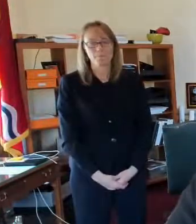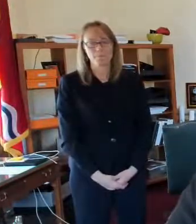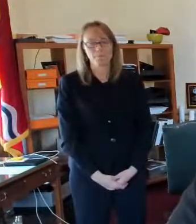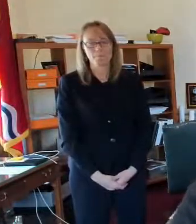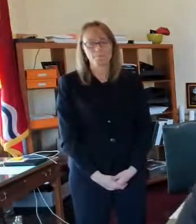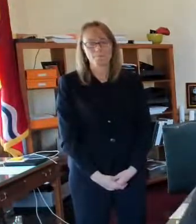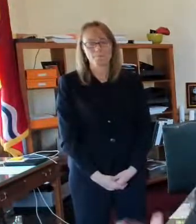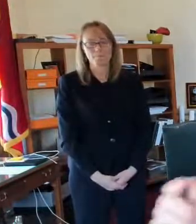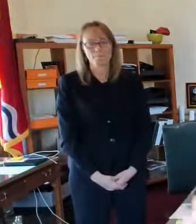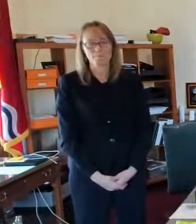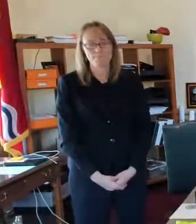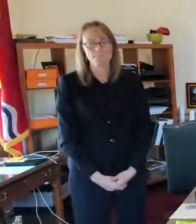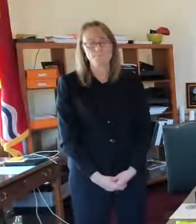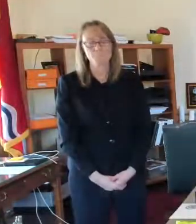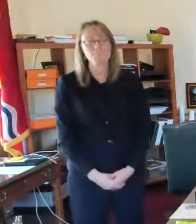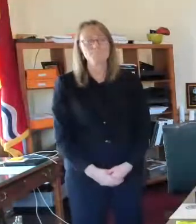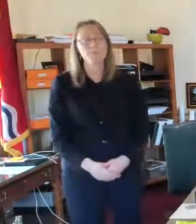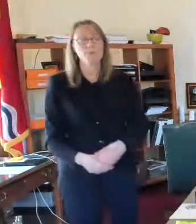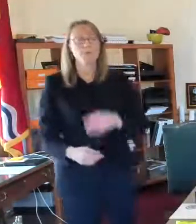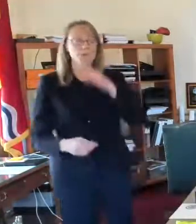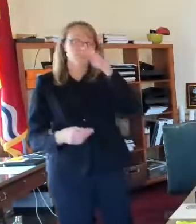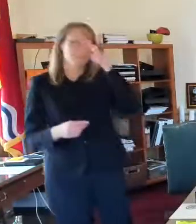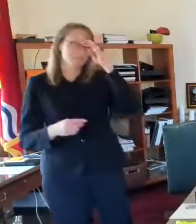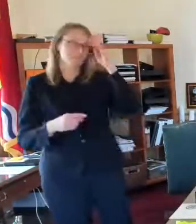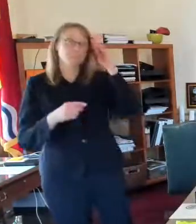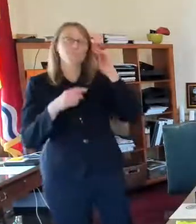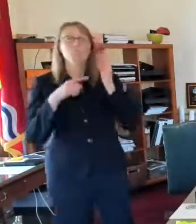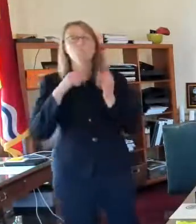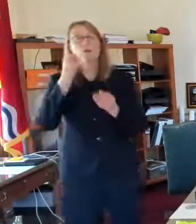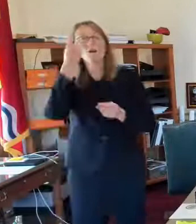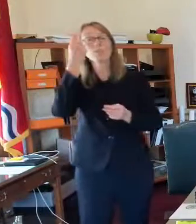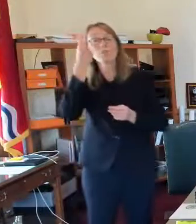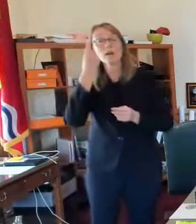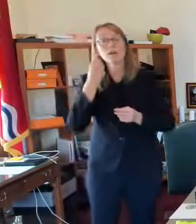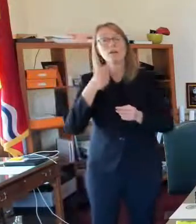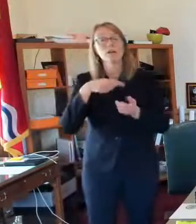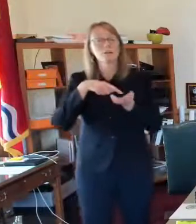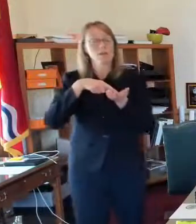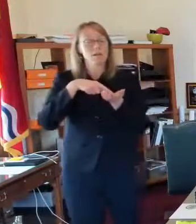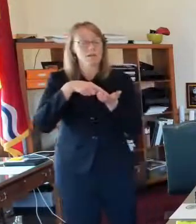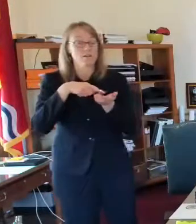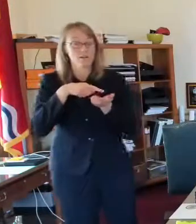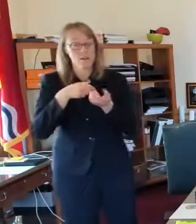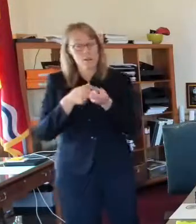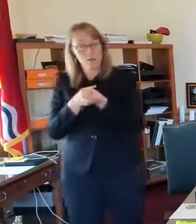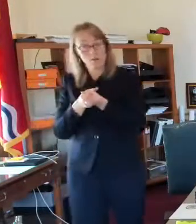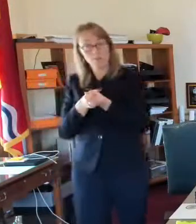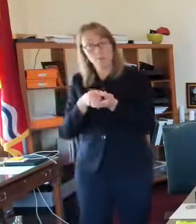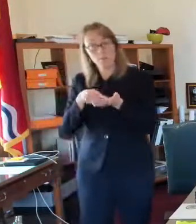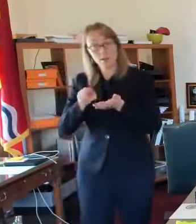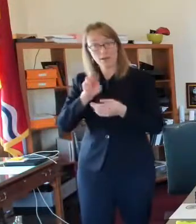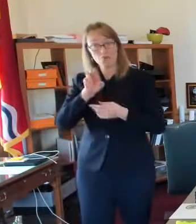And for those that don't know, the rent that gets paid goes directly to the landlord. So,